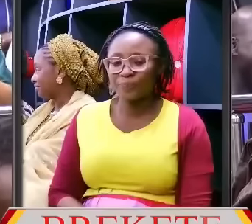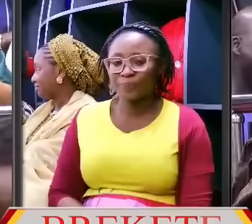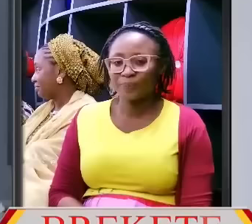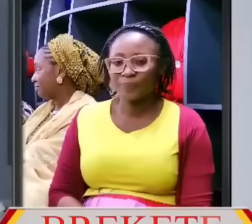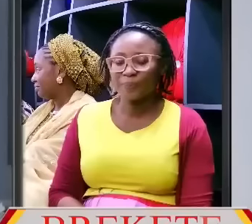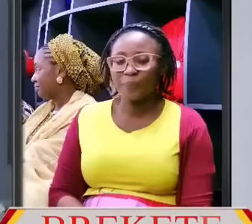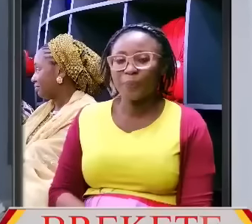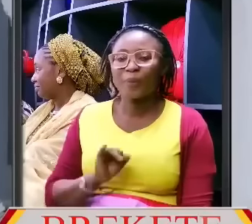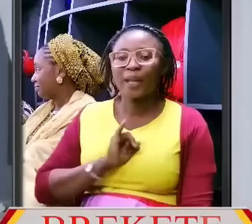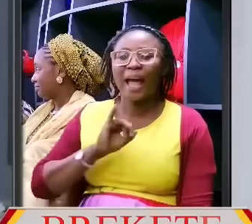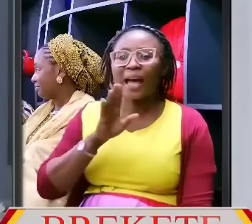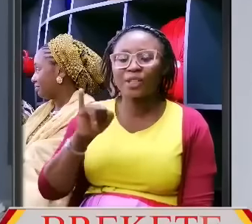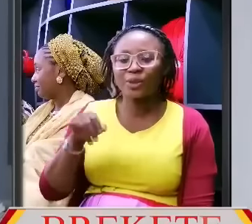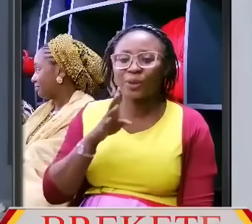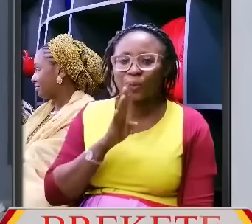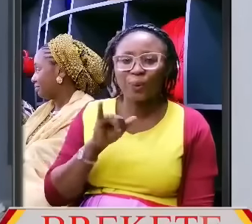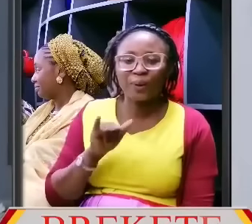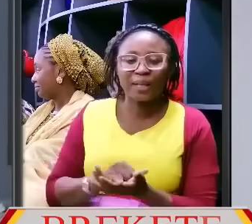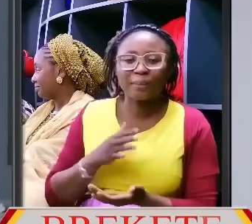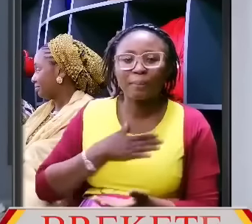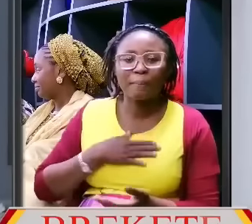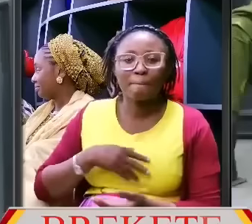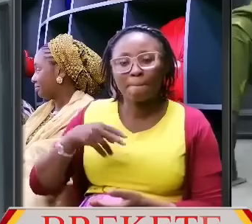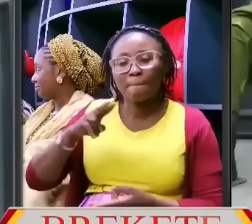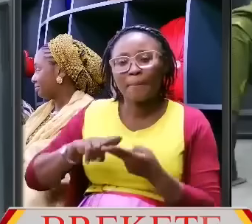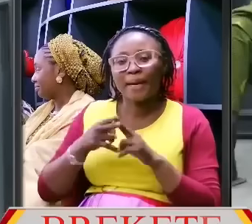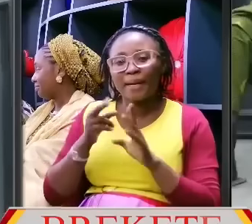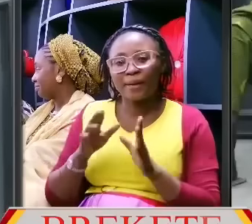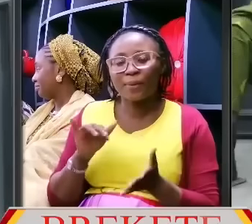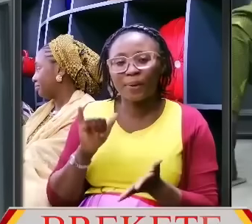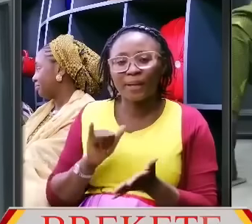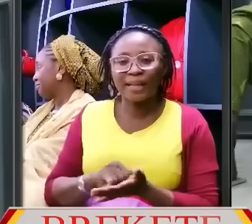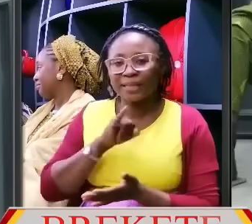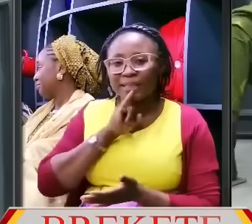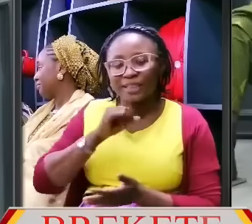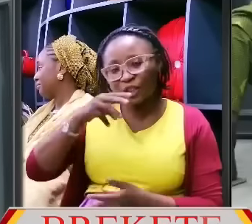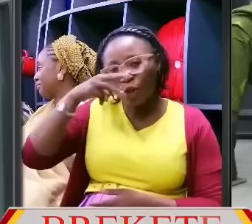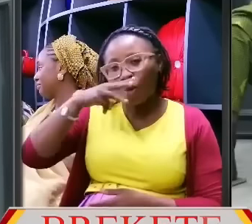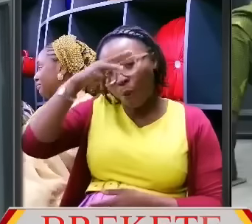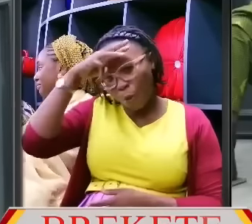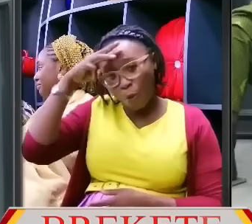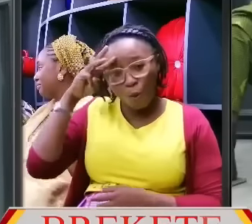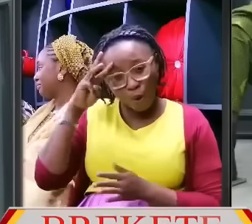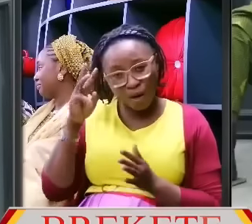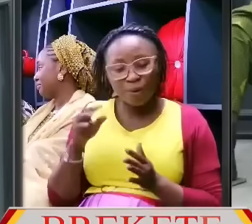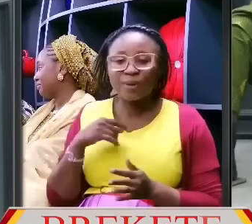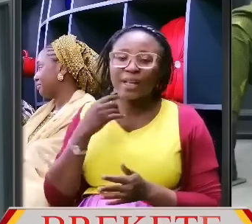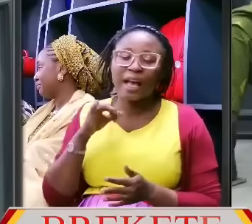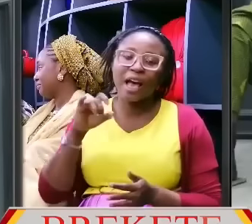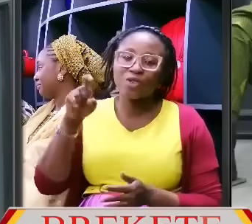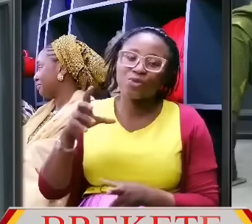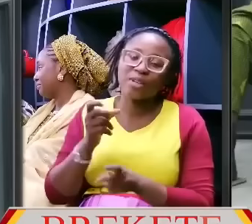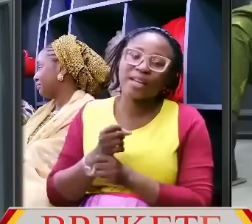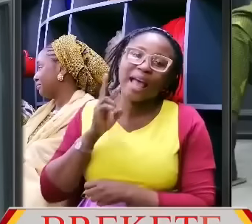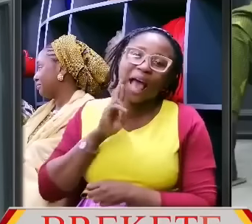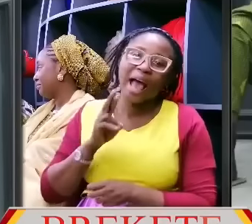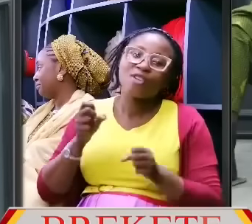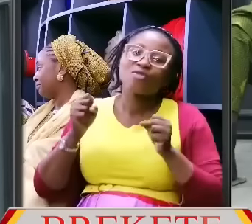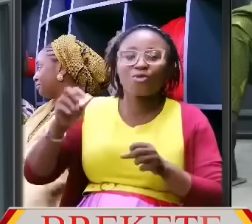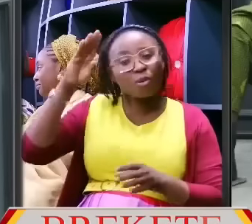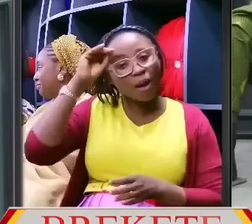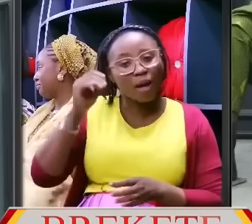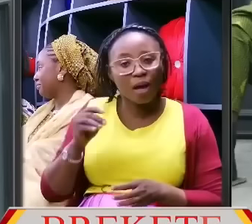I just talk say my neighbor will be widow. Talk say make I get her strong man. I talk anything way past